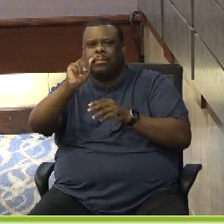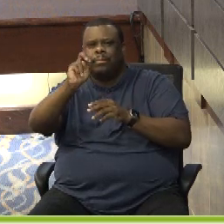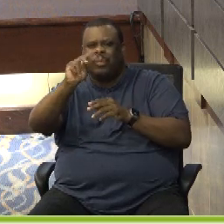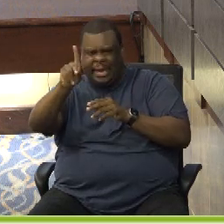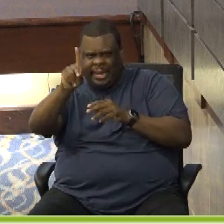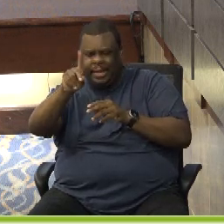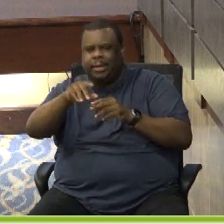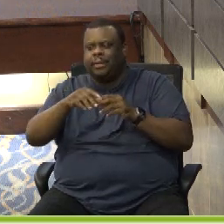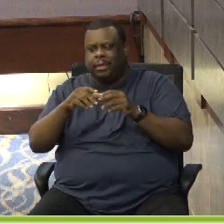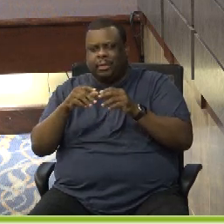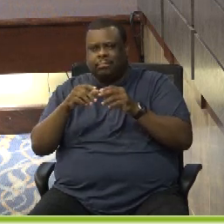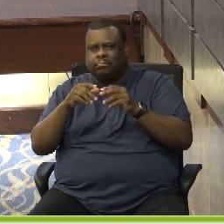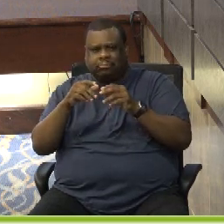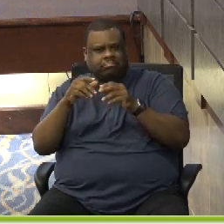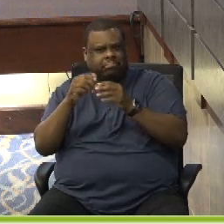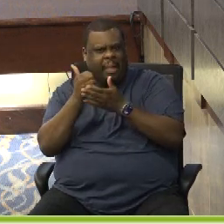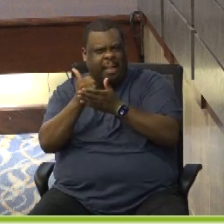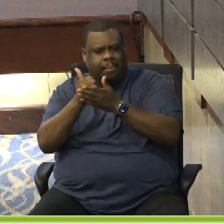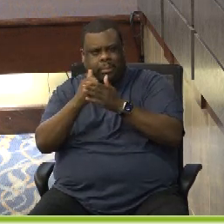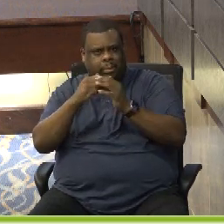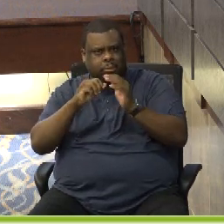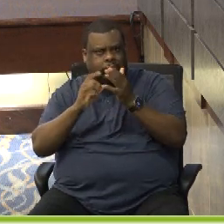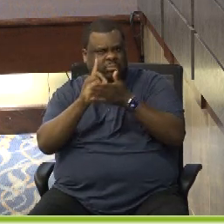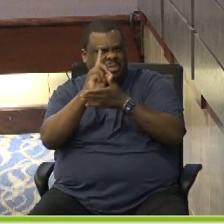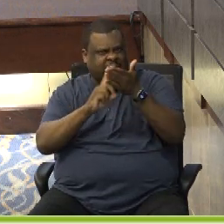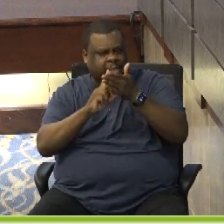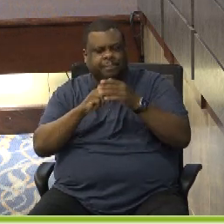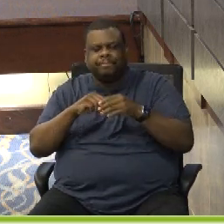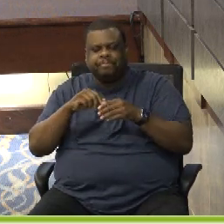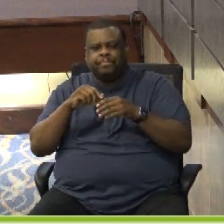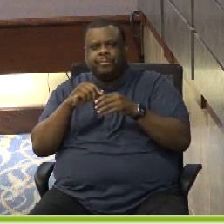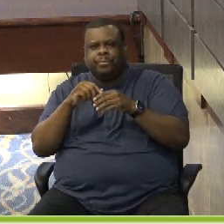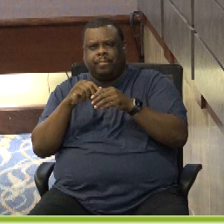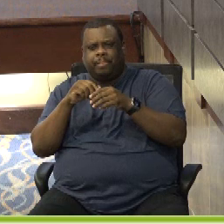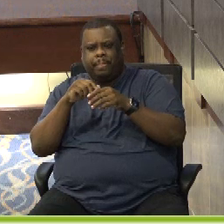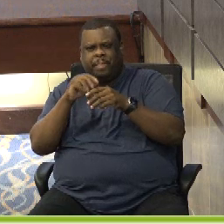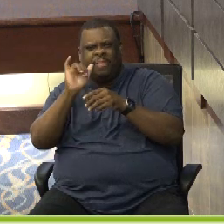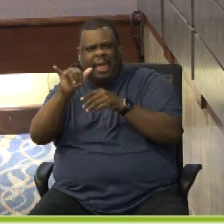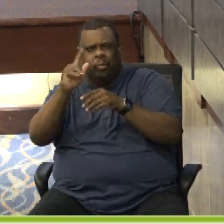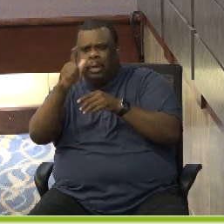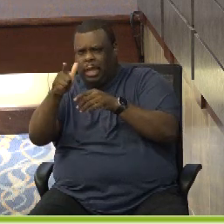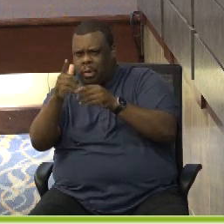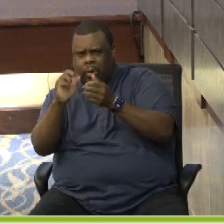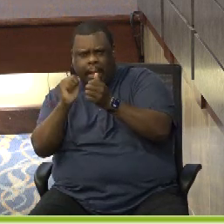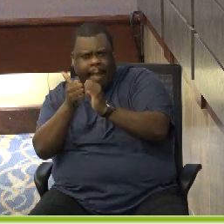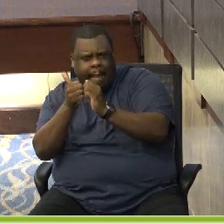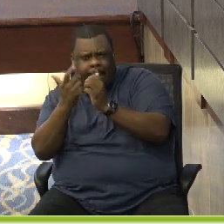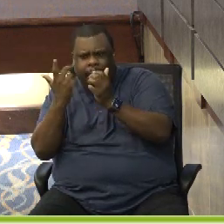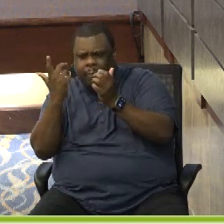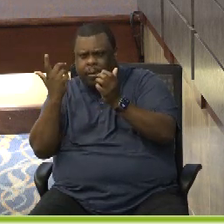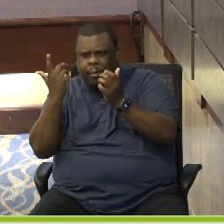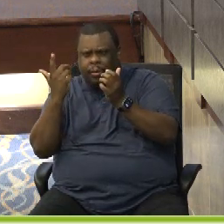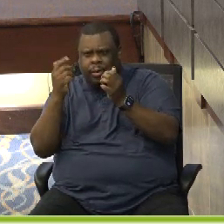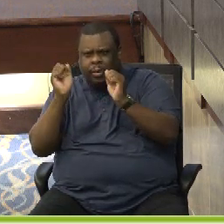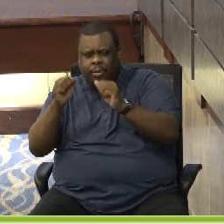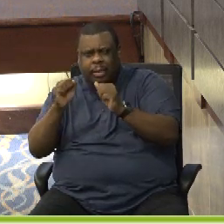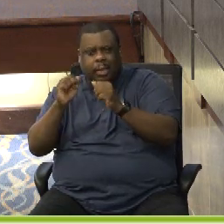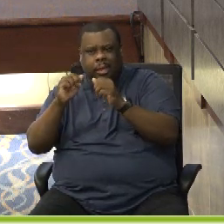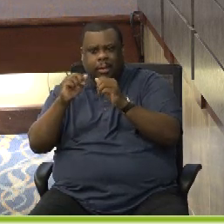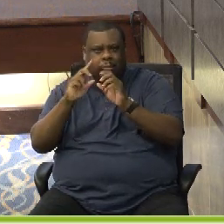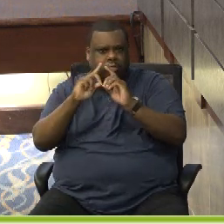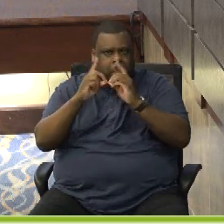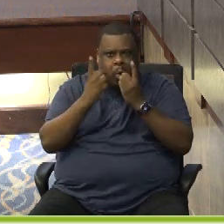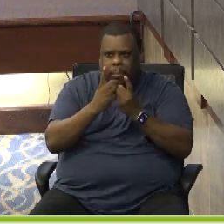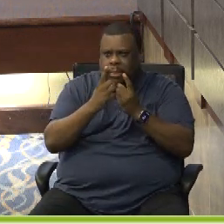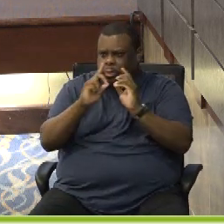that uses the Flying W in a seal, and this, I'll get into this in a moment, how this allows us to have the departments have a part